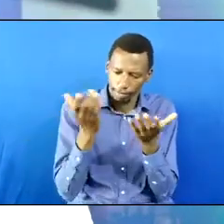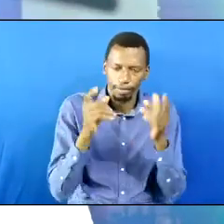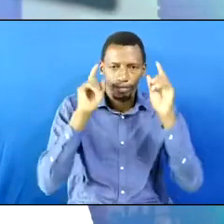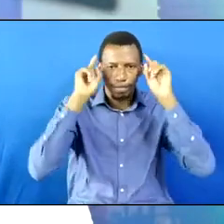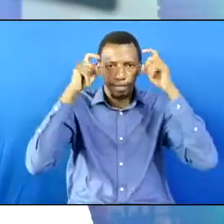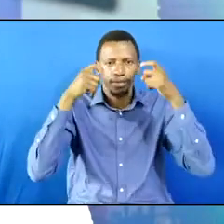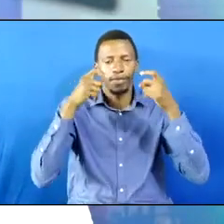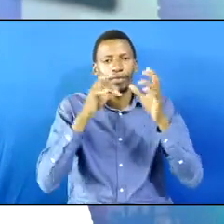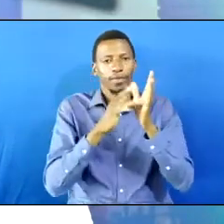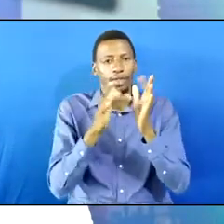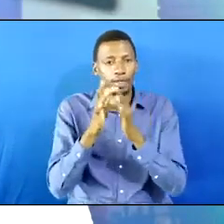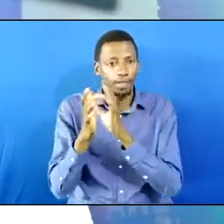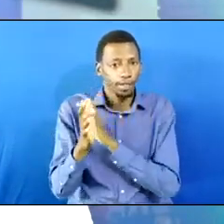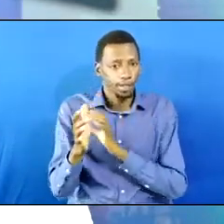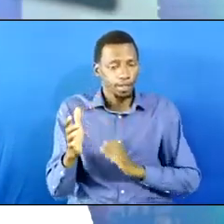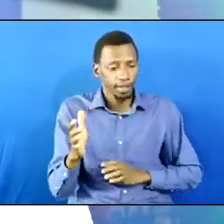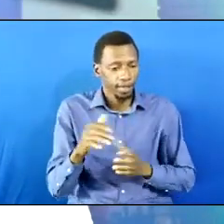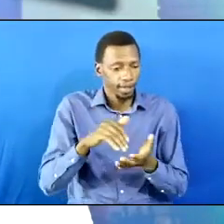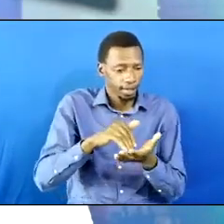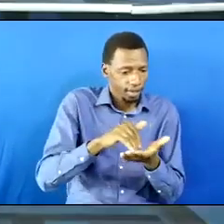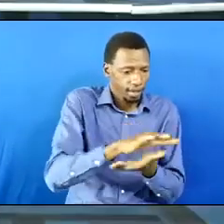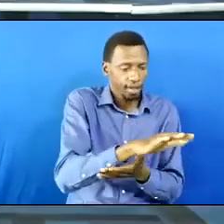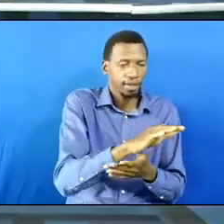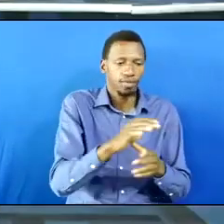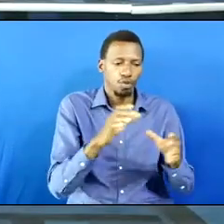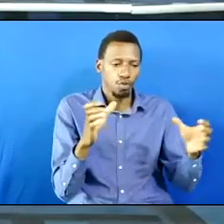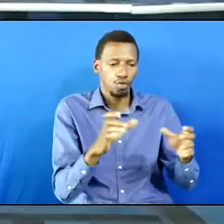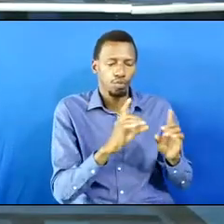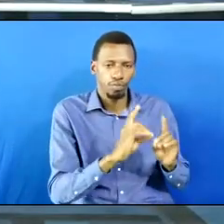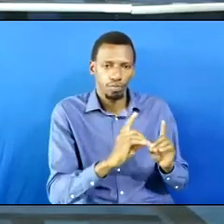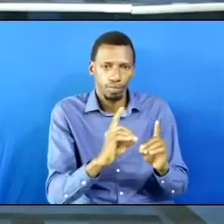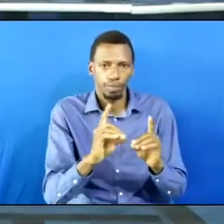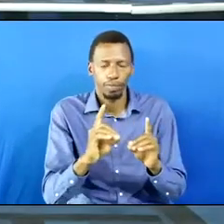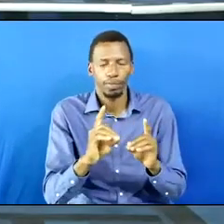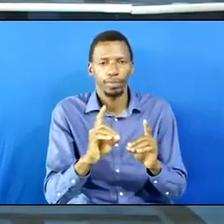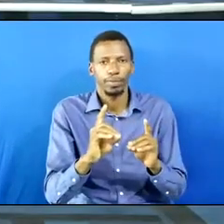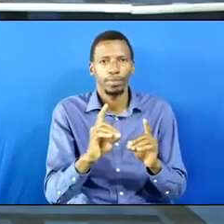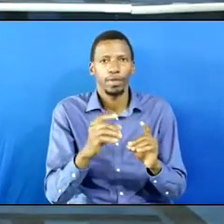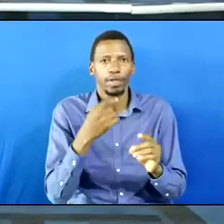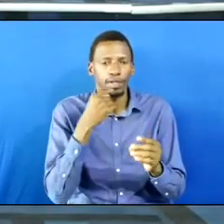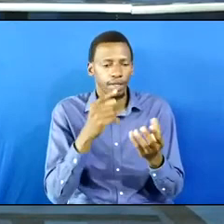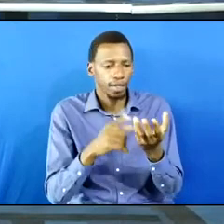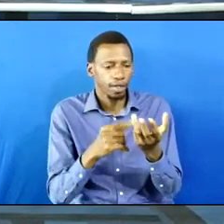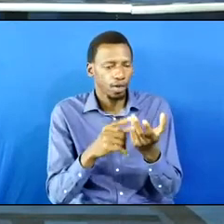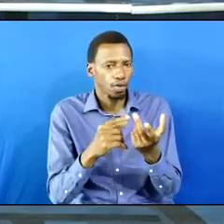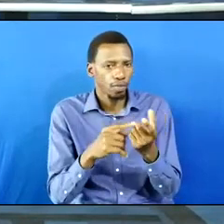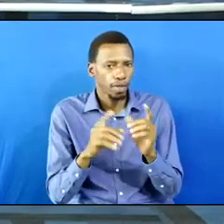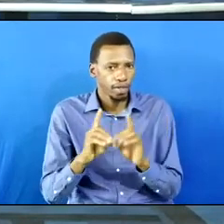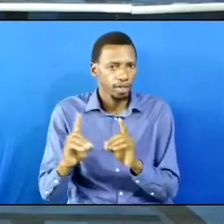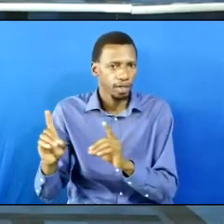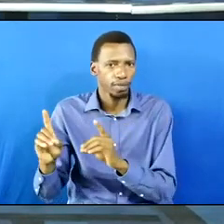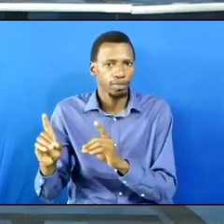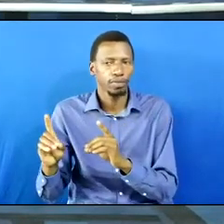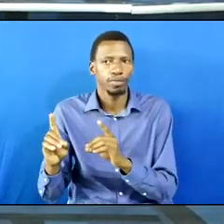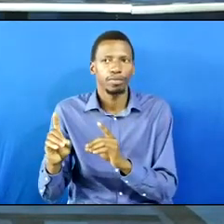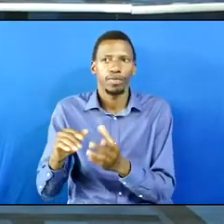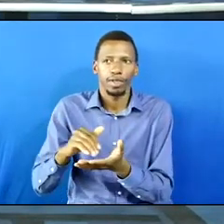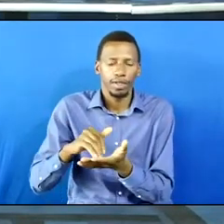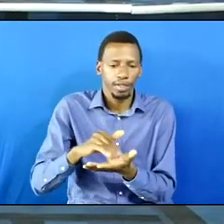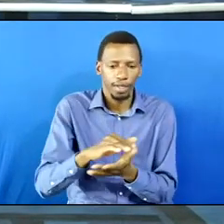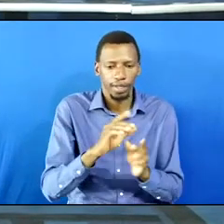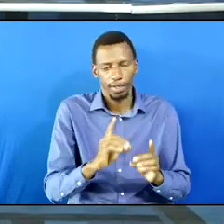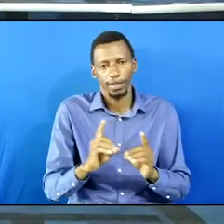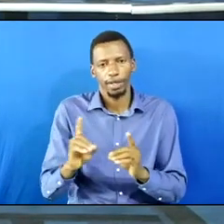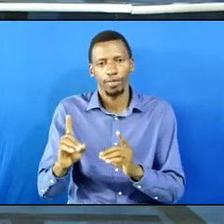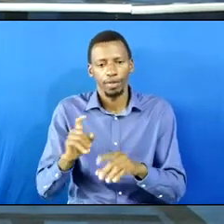Bible, you read that Jesus Christ sends the disciples. In Matthew, it doesn't mention how many disciples. He says he sent out the